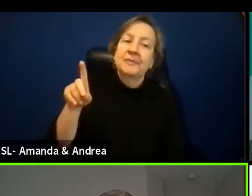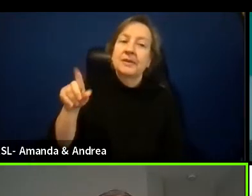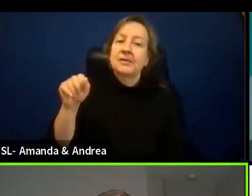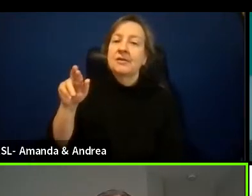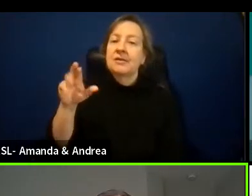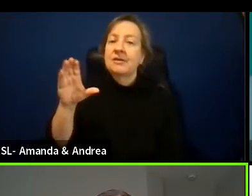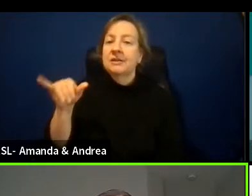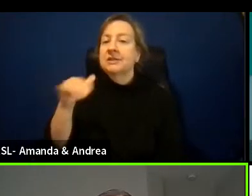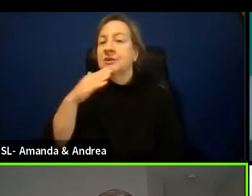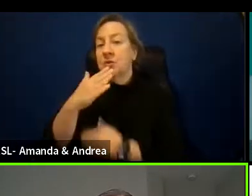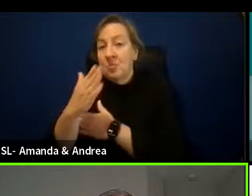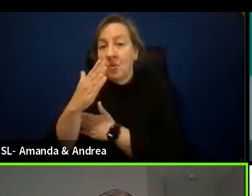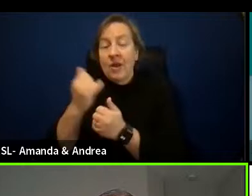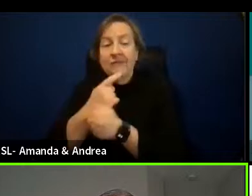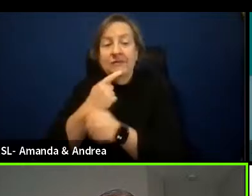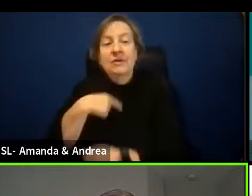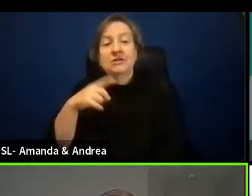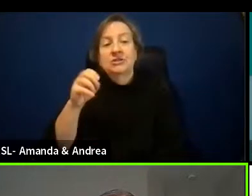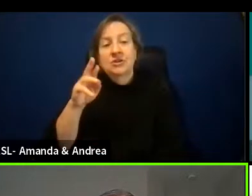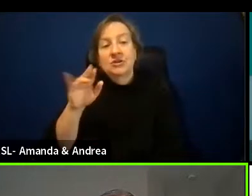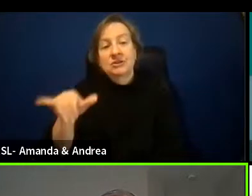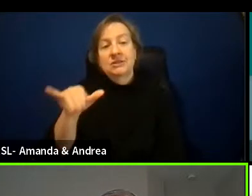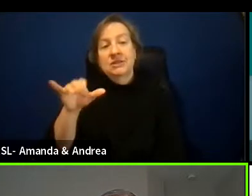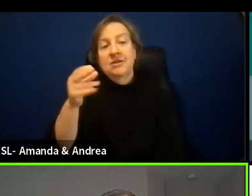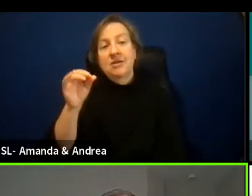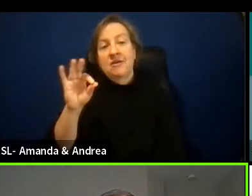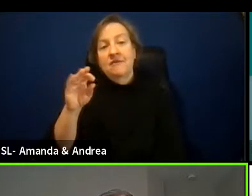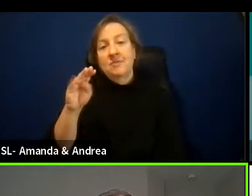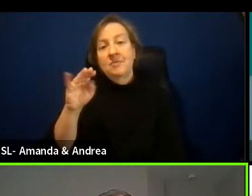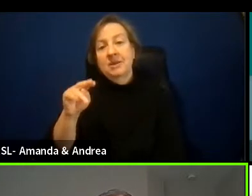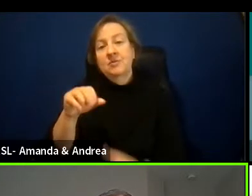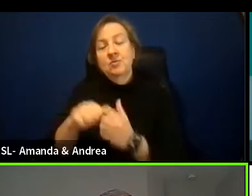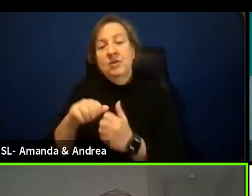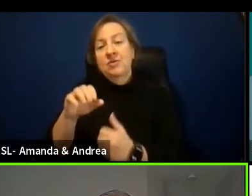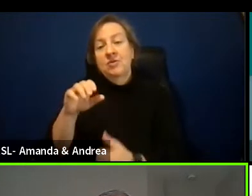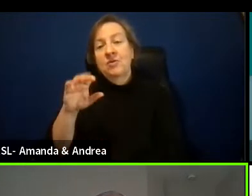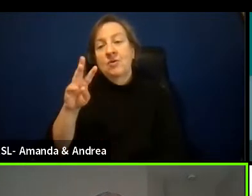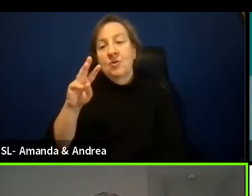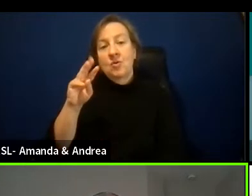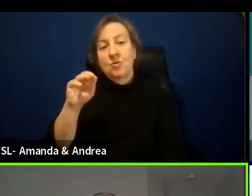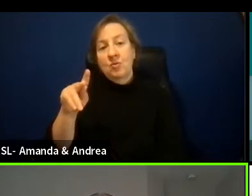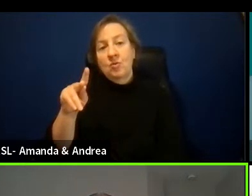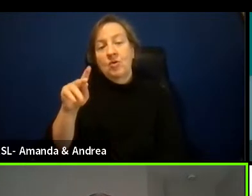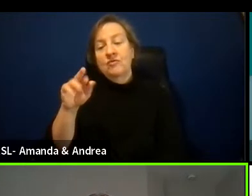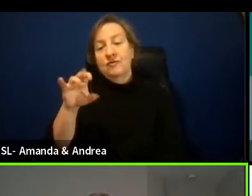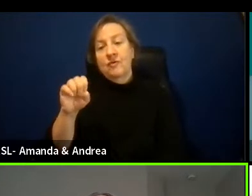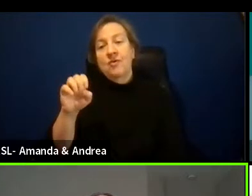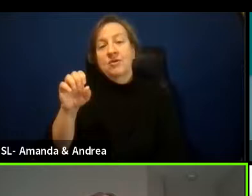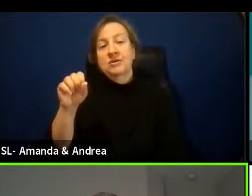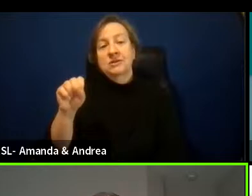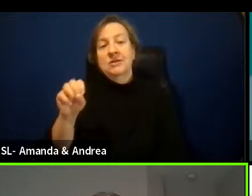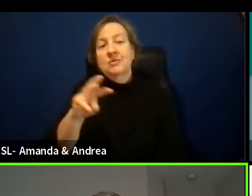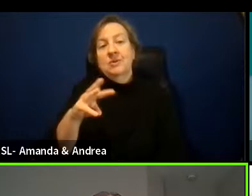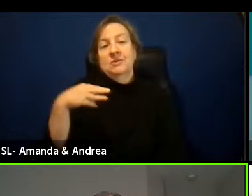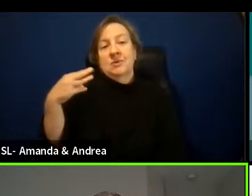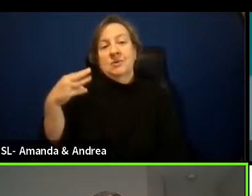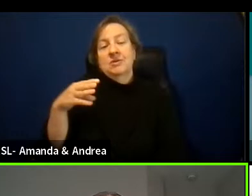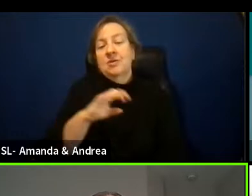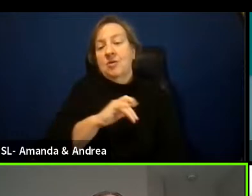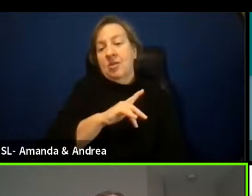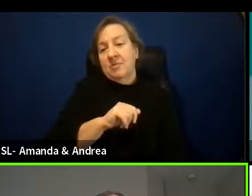Good morning, everyone. Darcy Hoffman. I'm with Workforce Southwest Washington, representing the Columbia Willamette